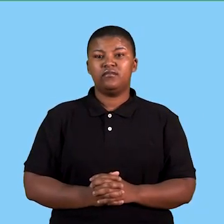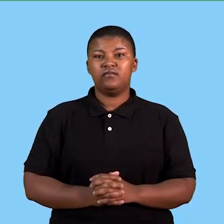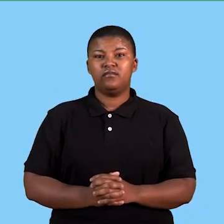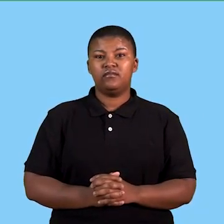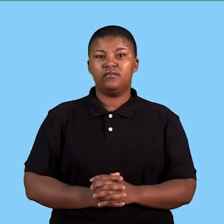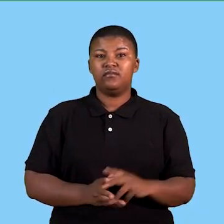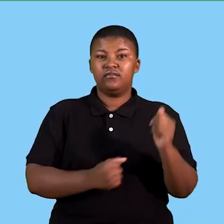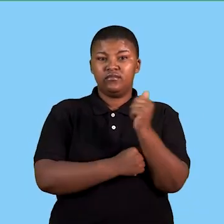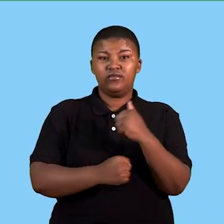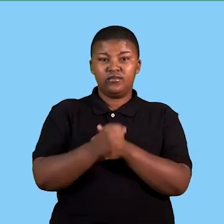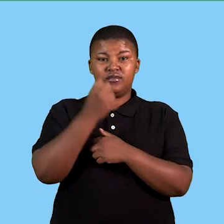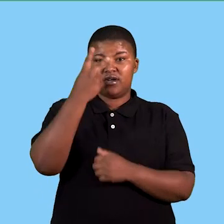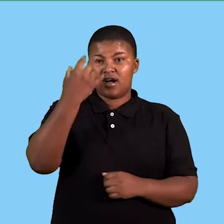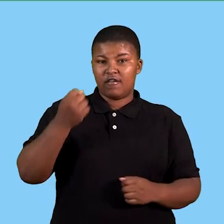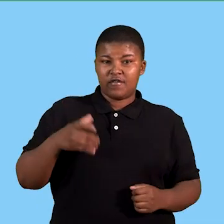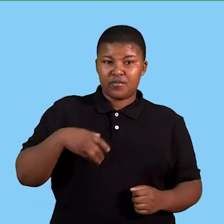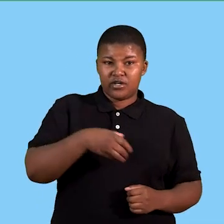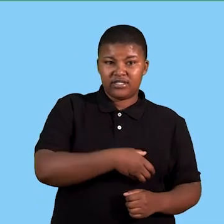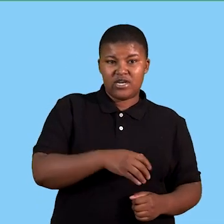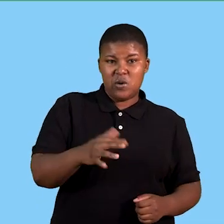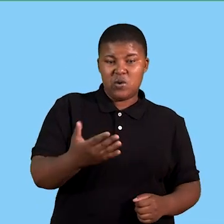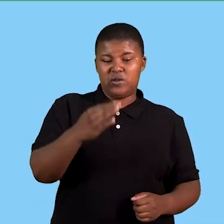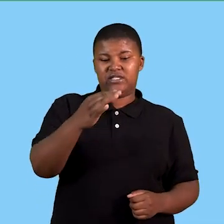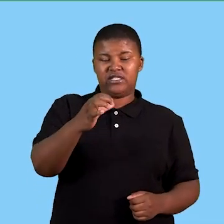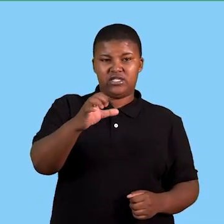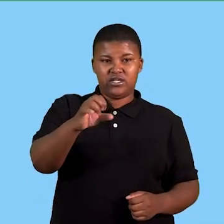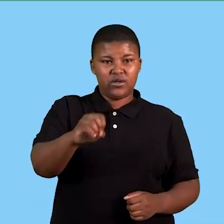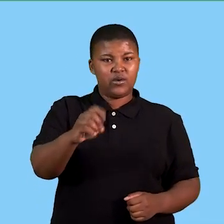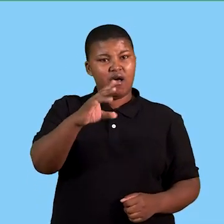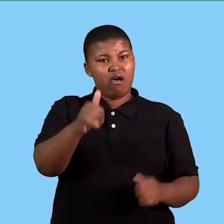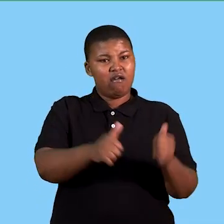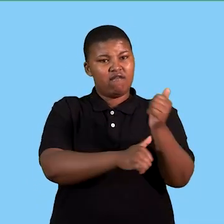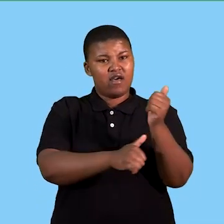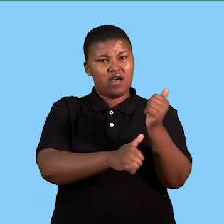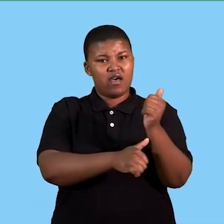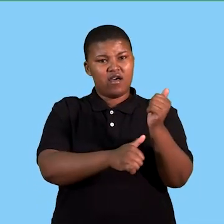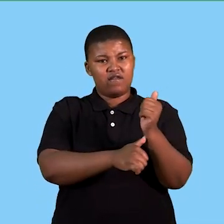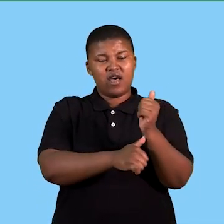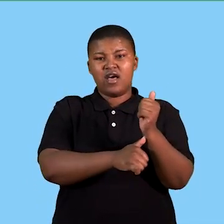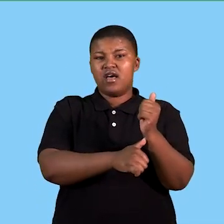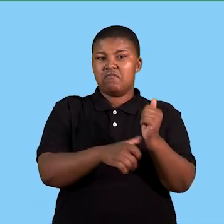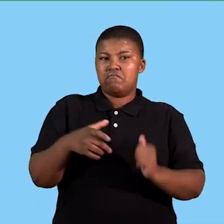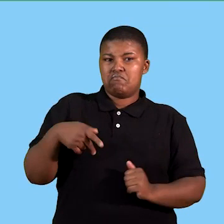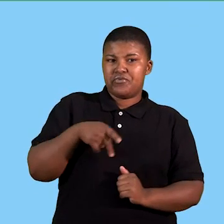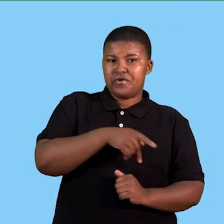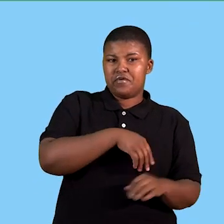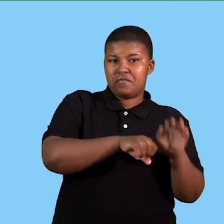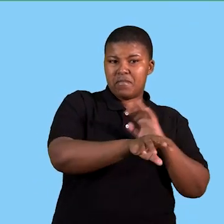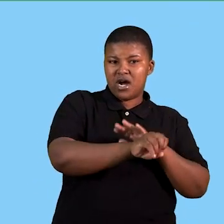we see that we have a president on top, or the CEO, and then we have a vice president in